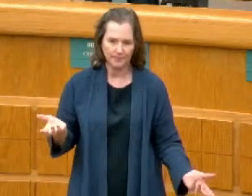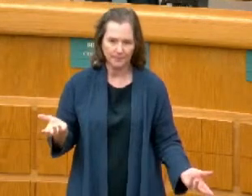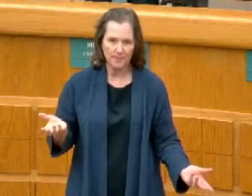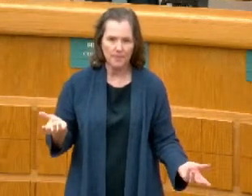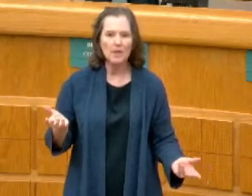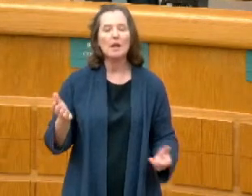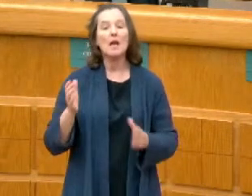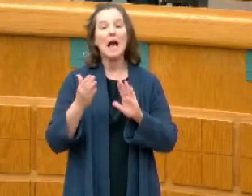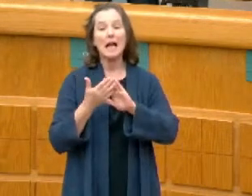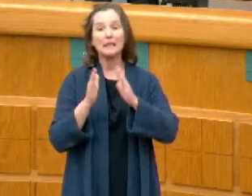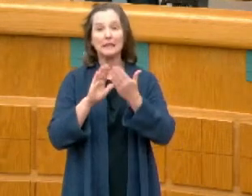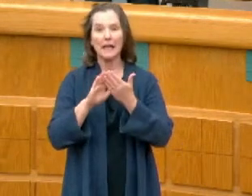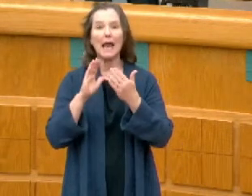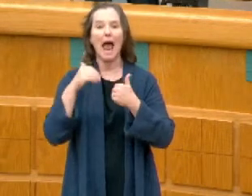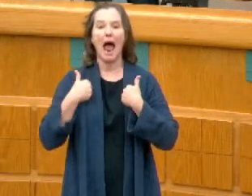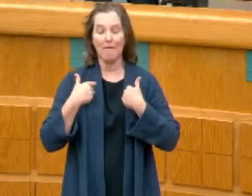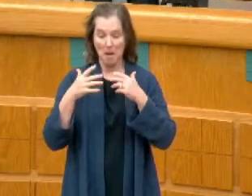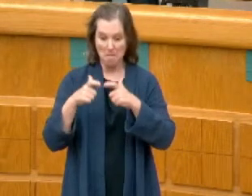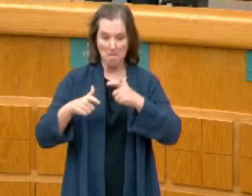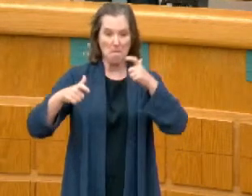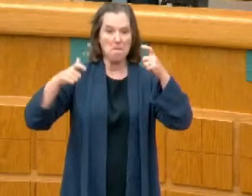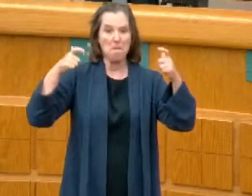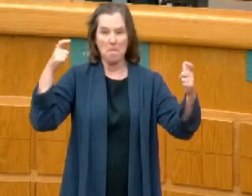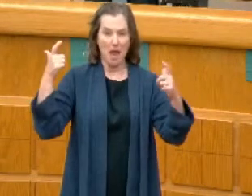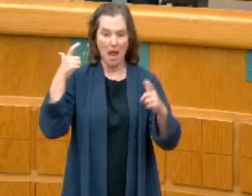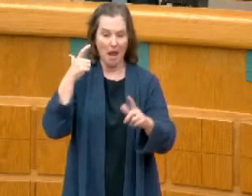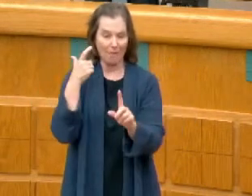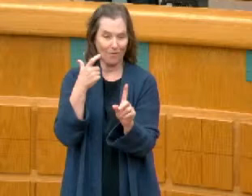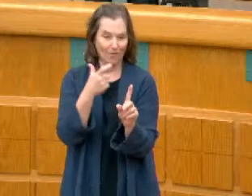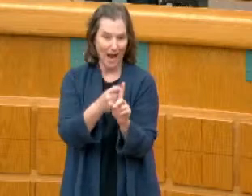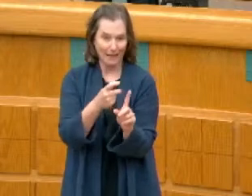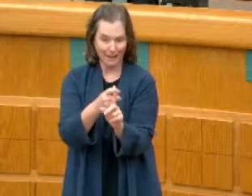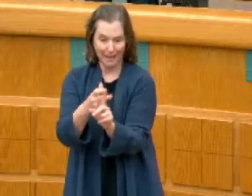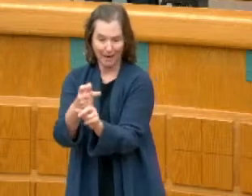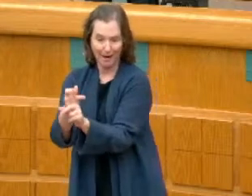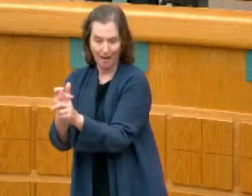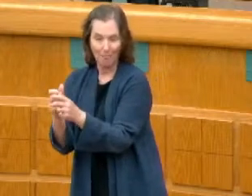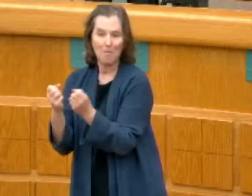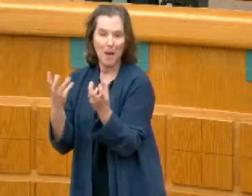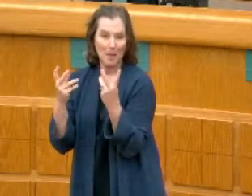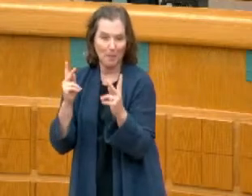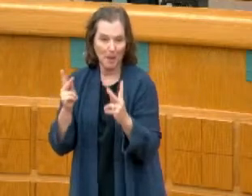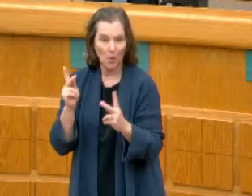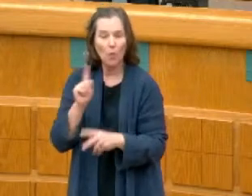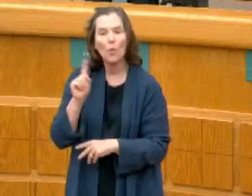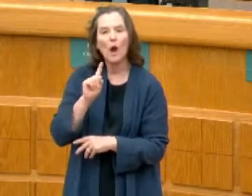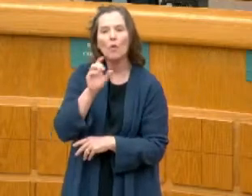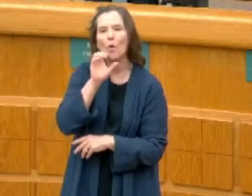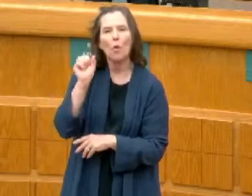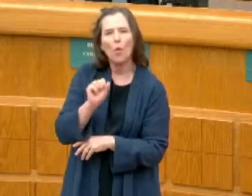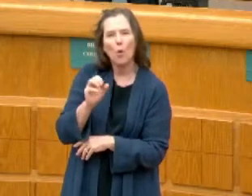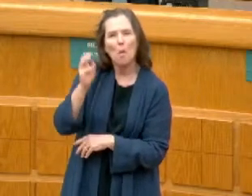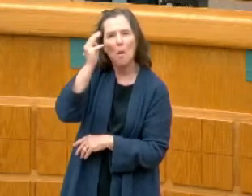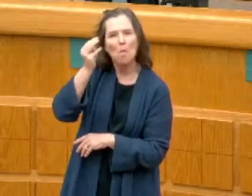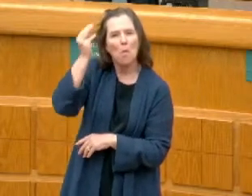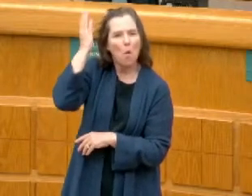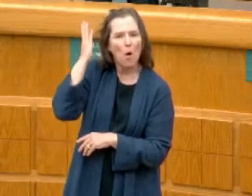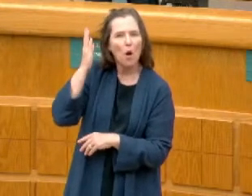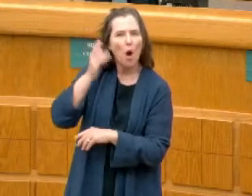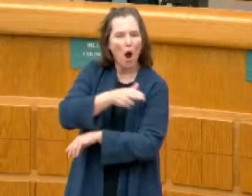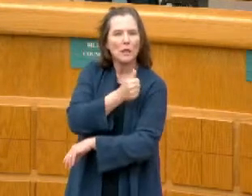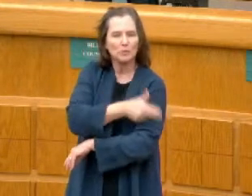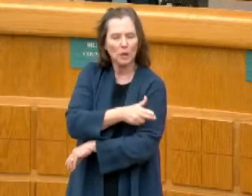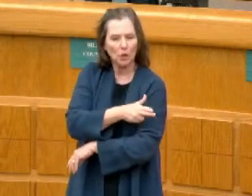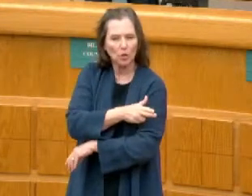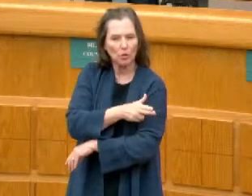site next Friday, August the 6th, at the Old Memorial Hospital from 7:30 a.m. to